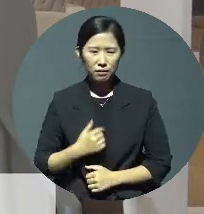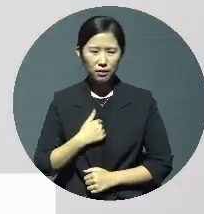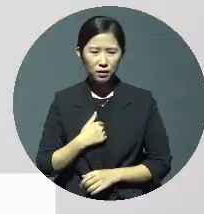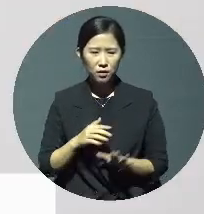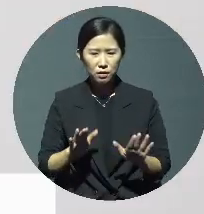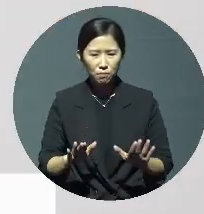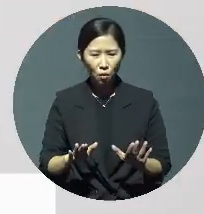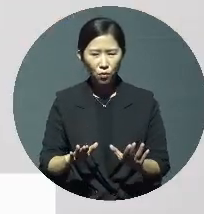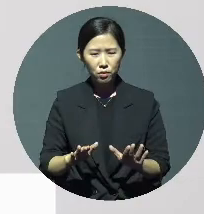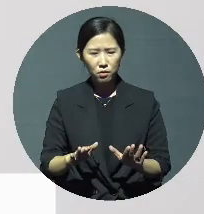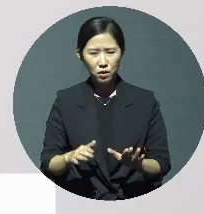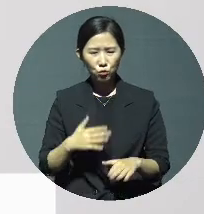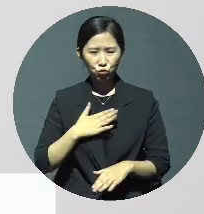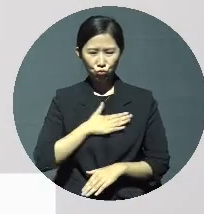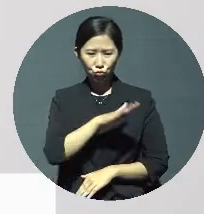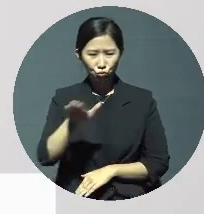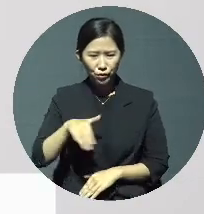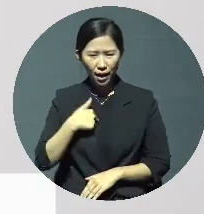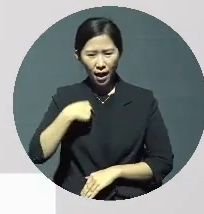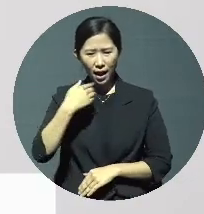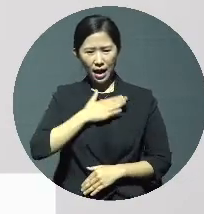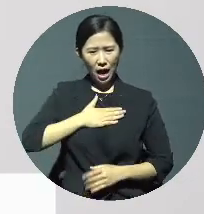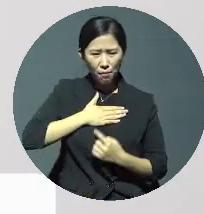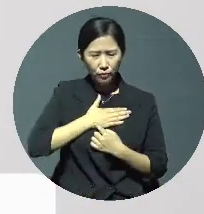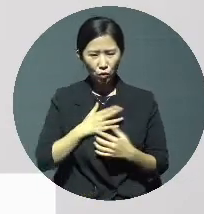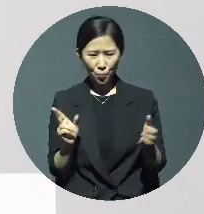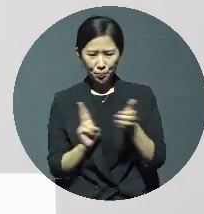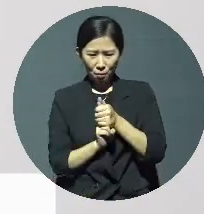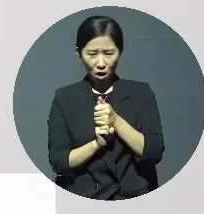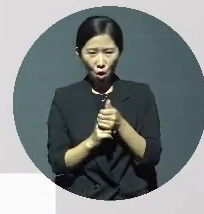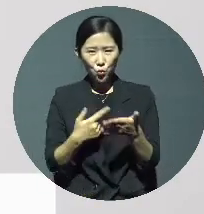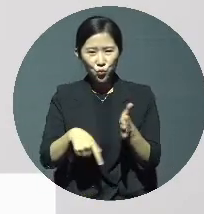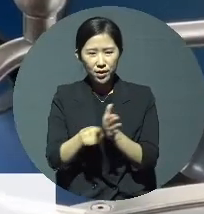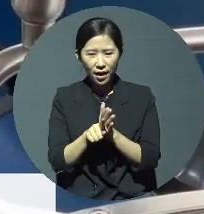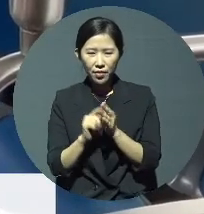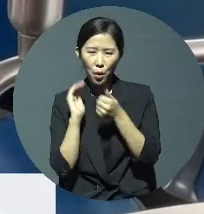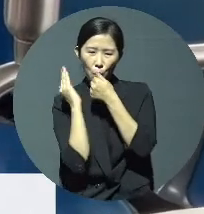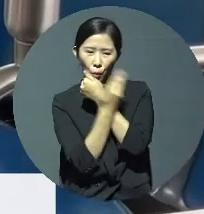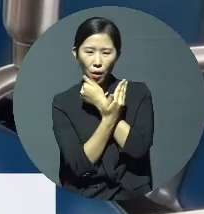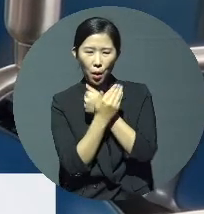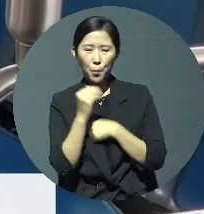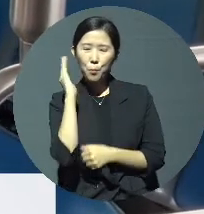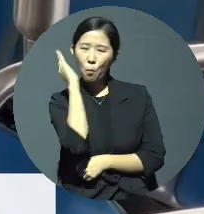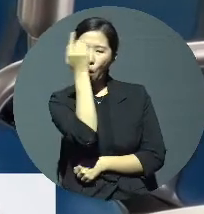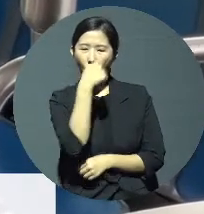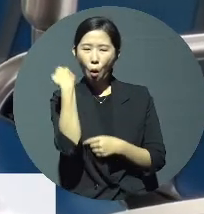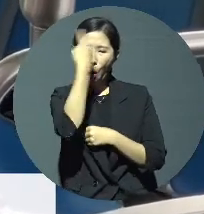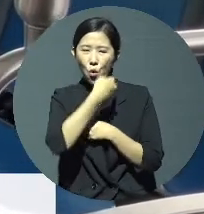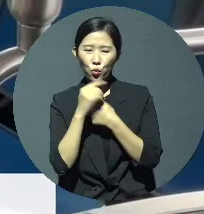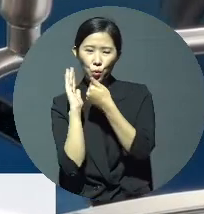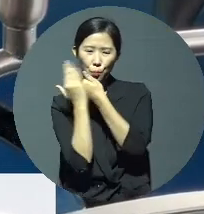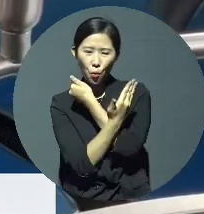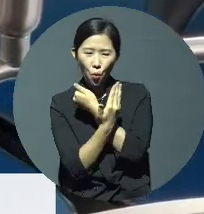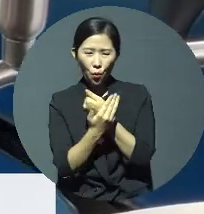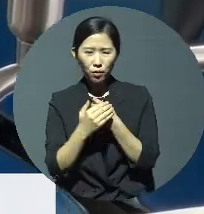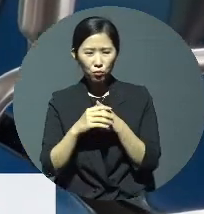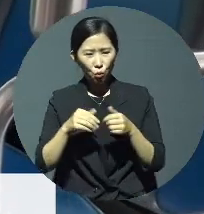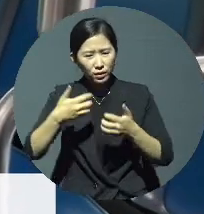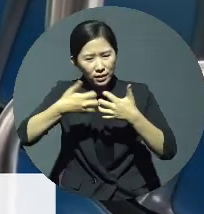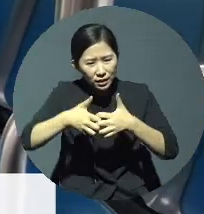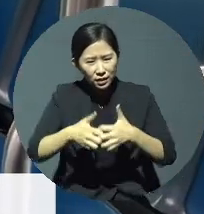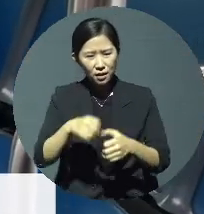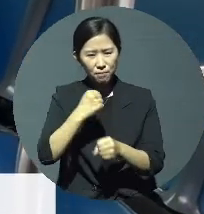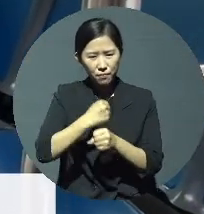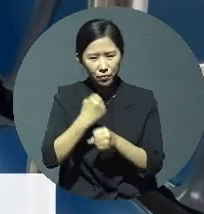some extent, meaning, you know, personal protective equipment stops us showing our emotions. The fact that we can't travel because of restrictions